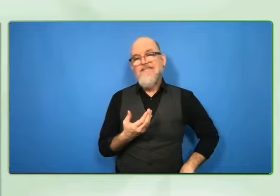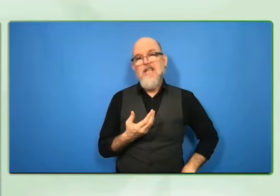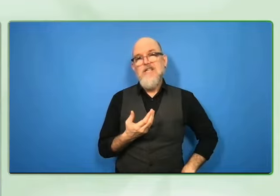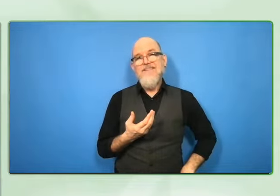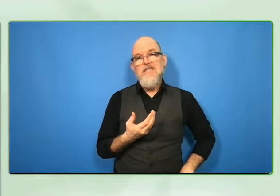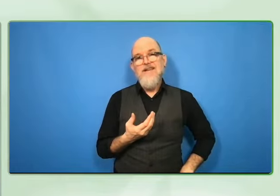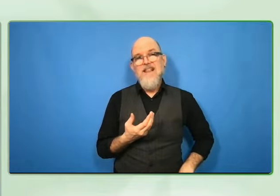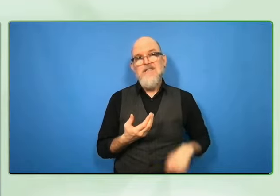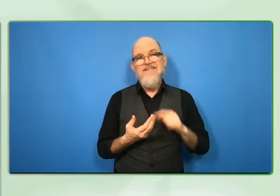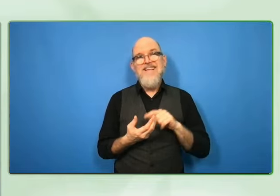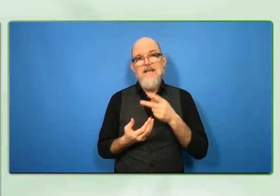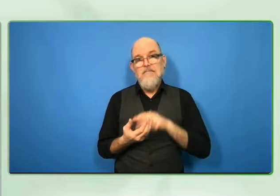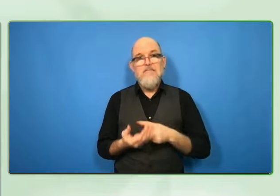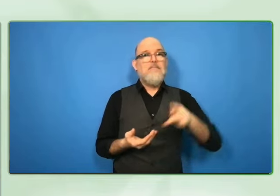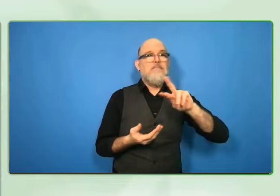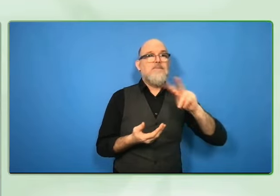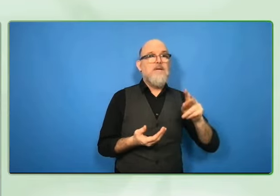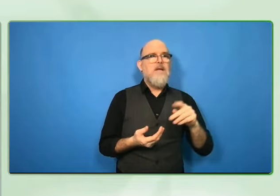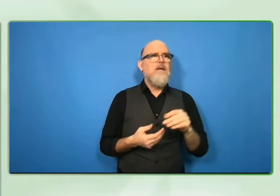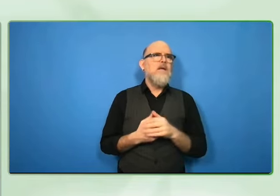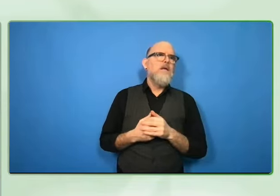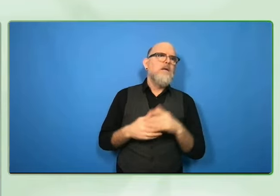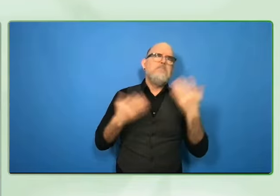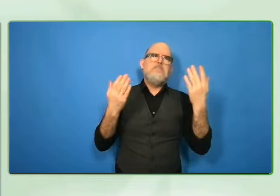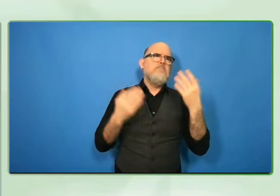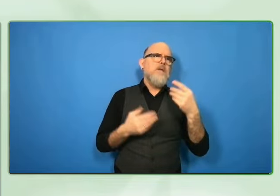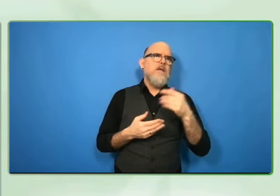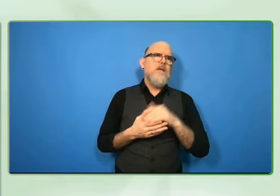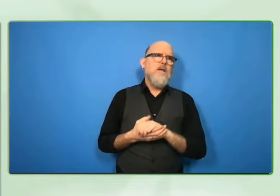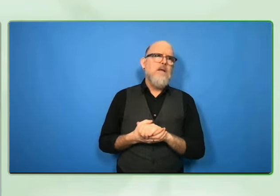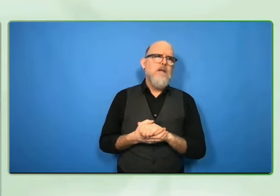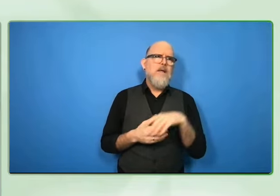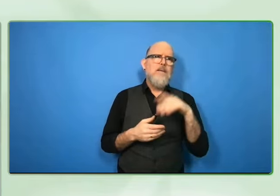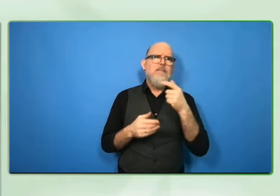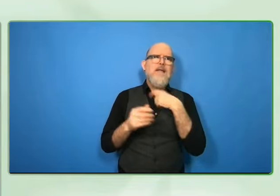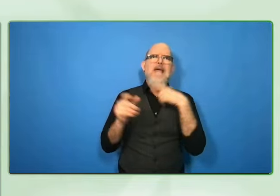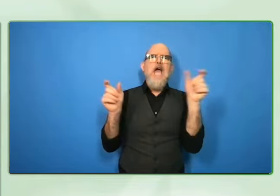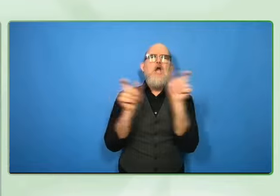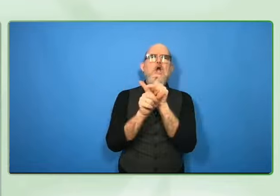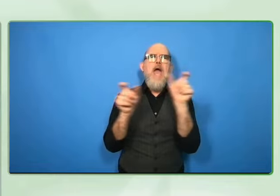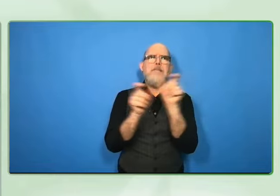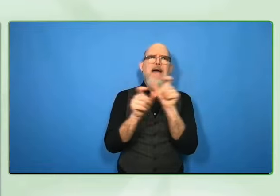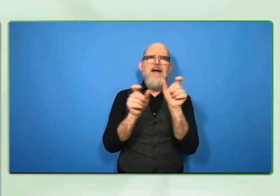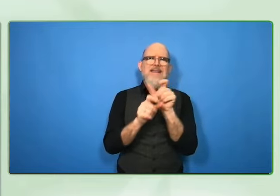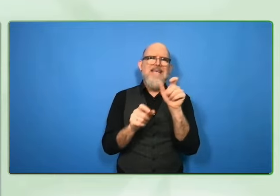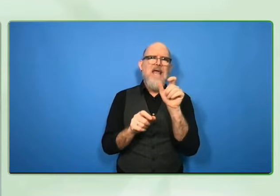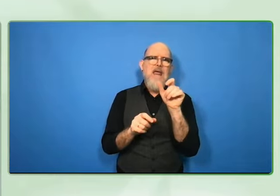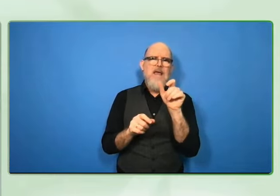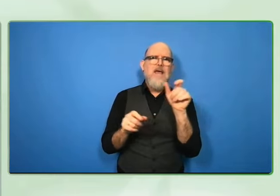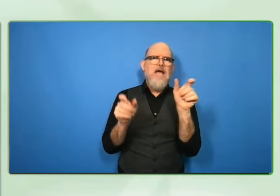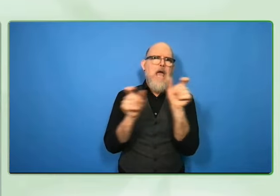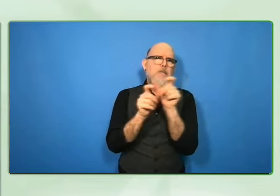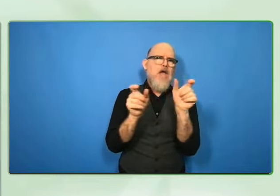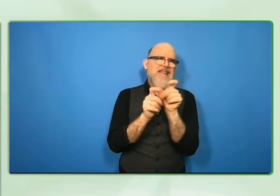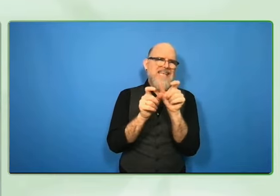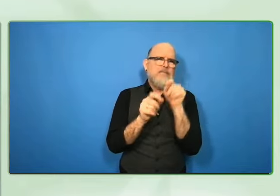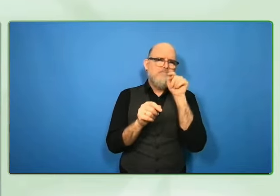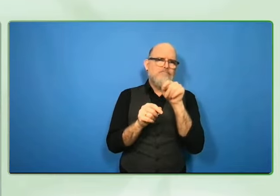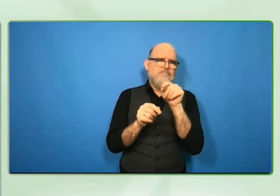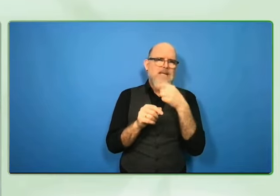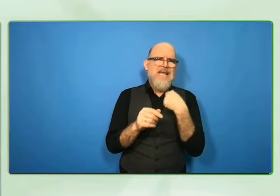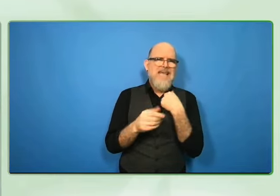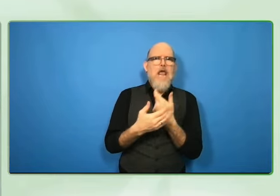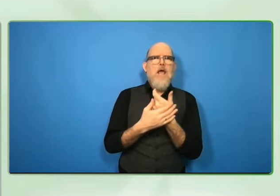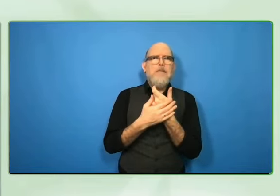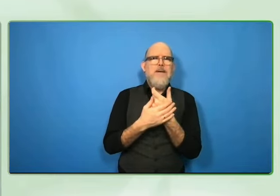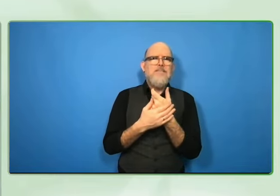Grammarly, I would not have to take a genealogical or autosomal test to prove that I'm Filipino Chinese